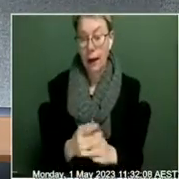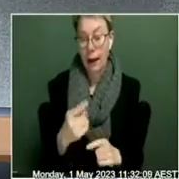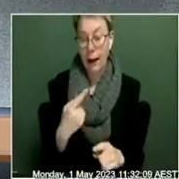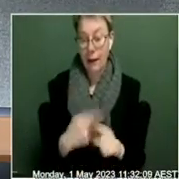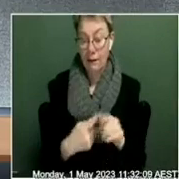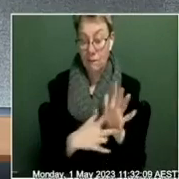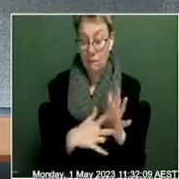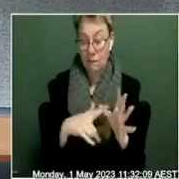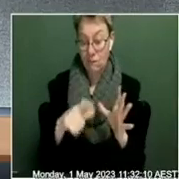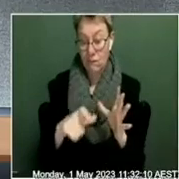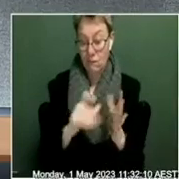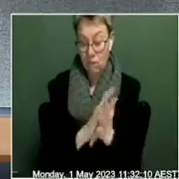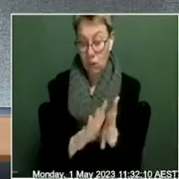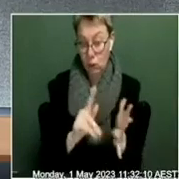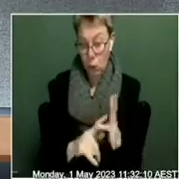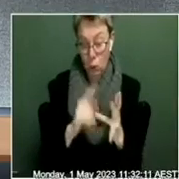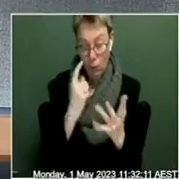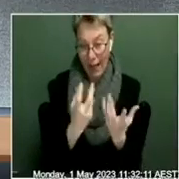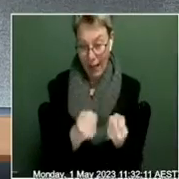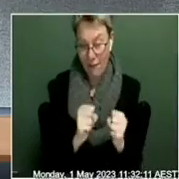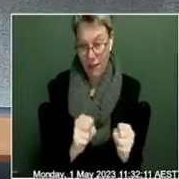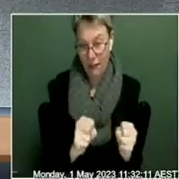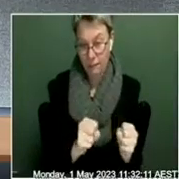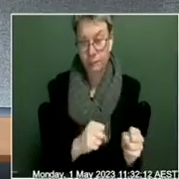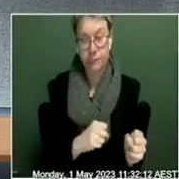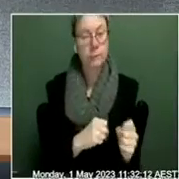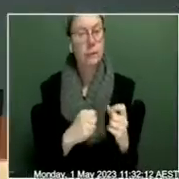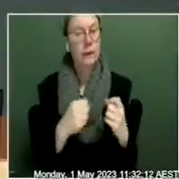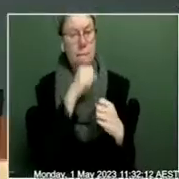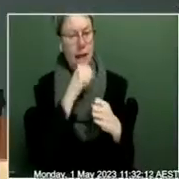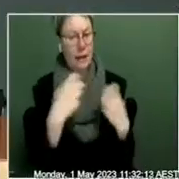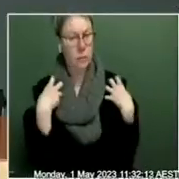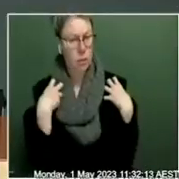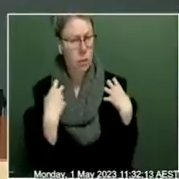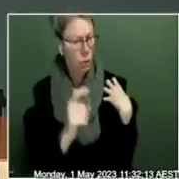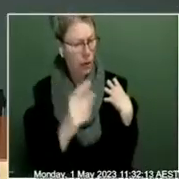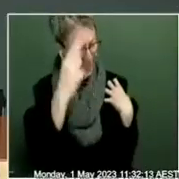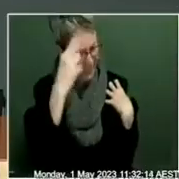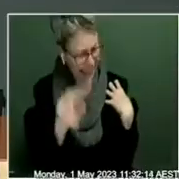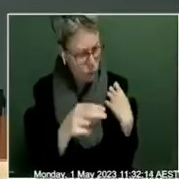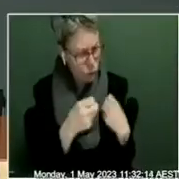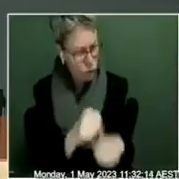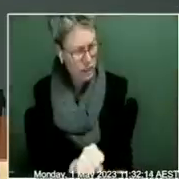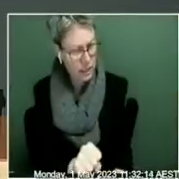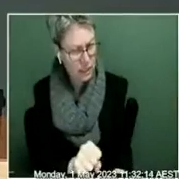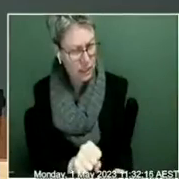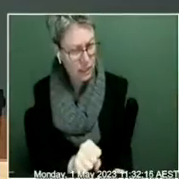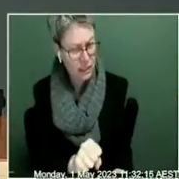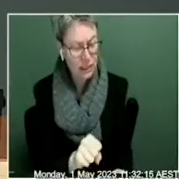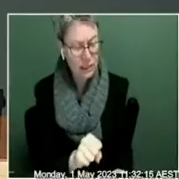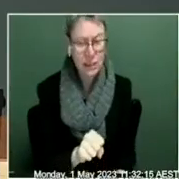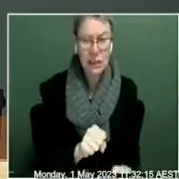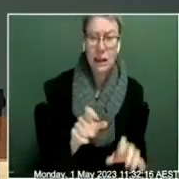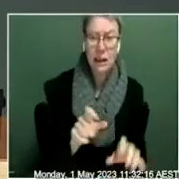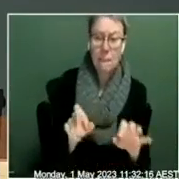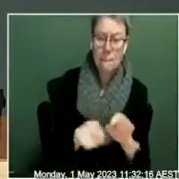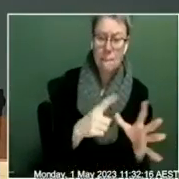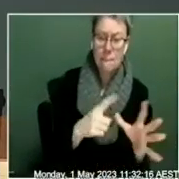The Ballot Murrup, or the... Yeah. So it's Ballot Murrup. What does that translate to? That means strong mind in